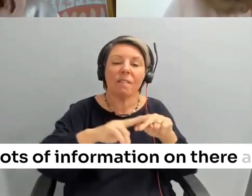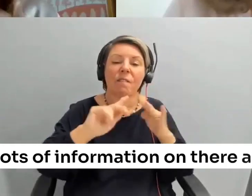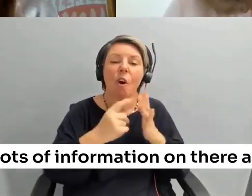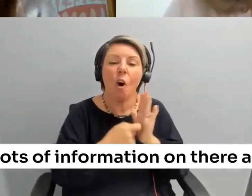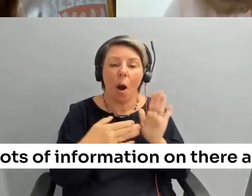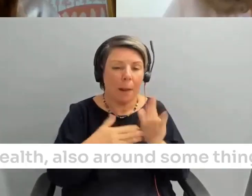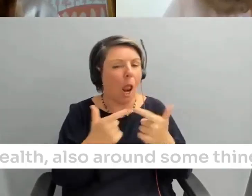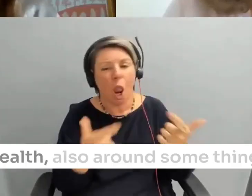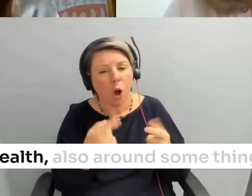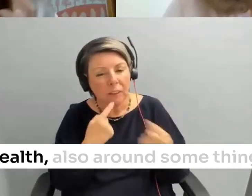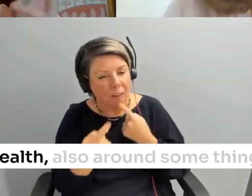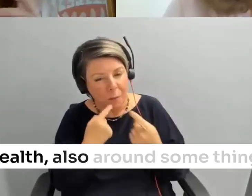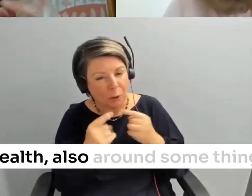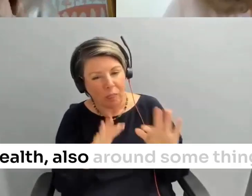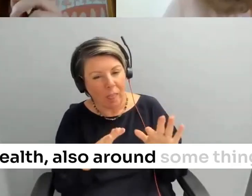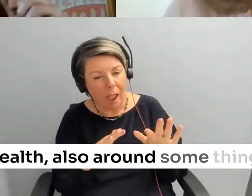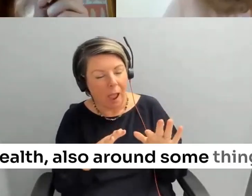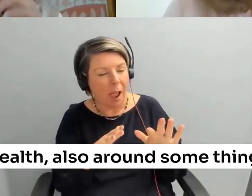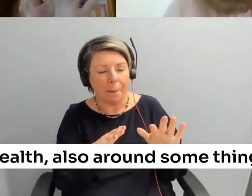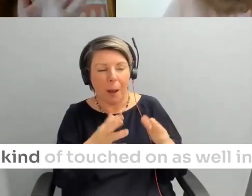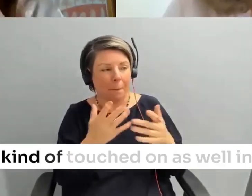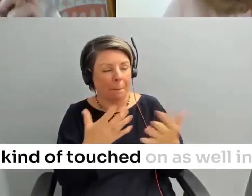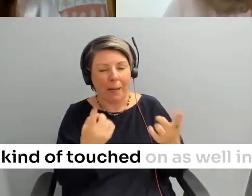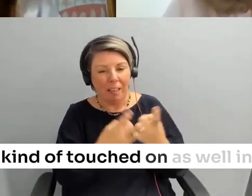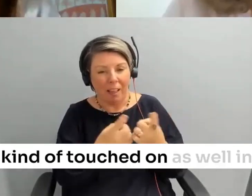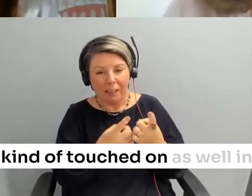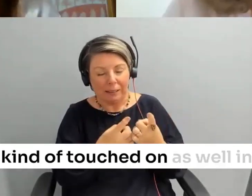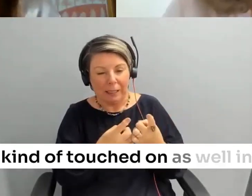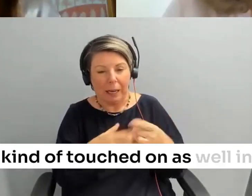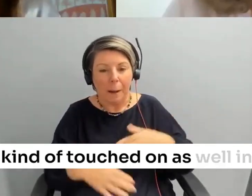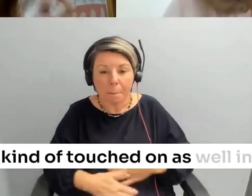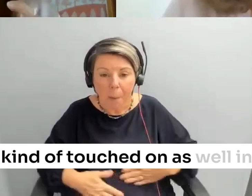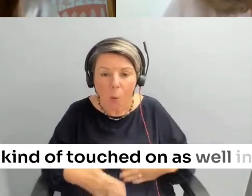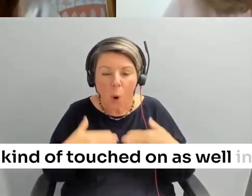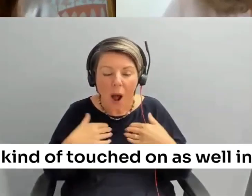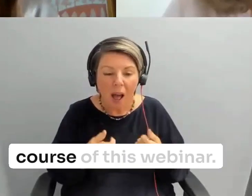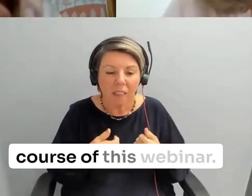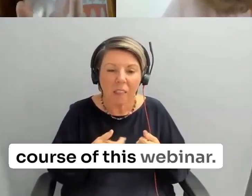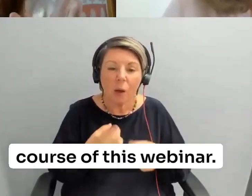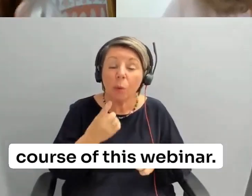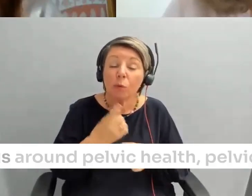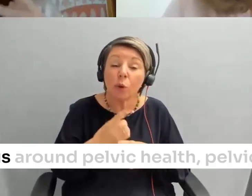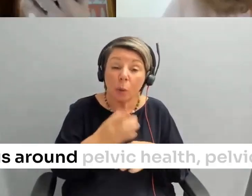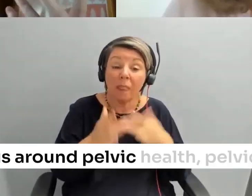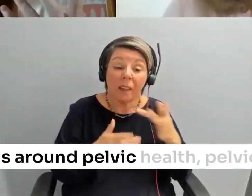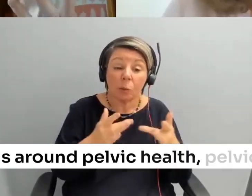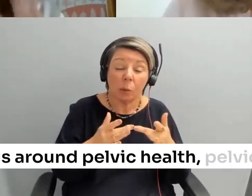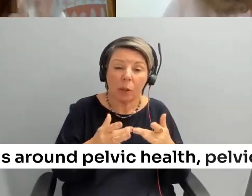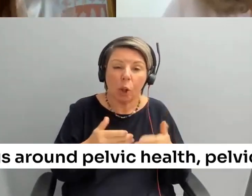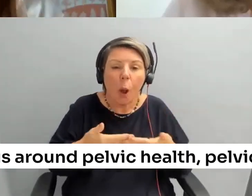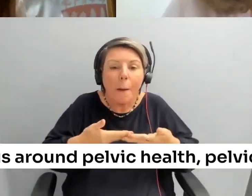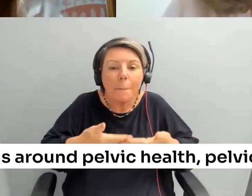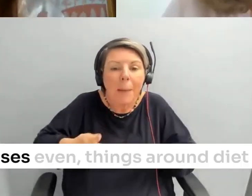there around bowel health, but also around some things that we've kind of touched on as well in the course of this webinar. So things around pelvic